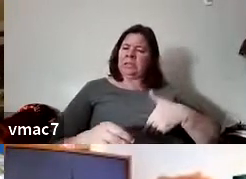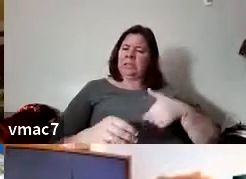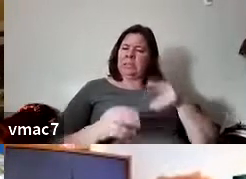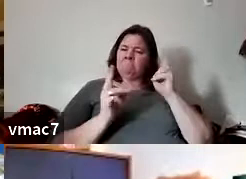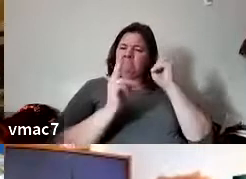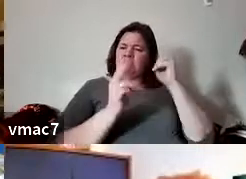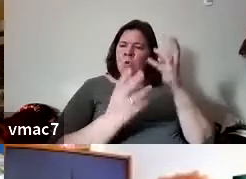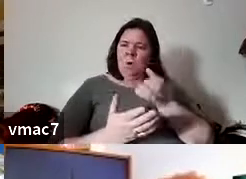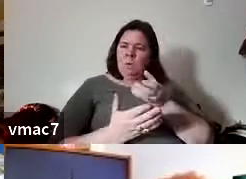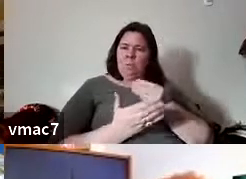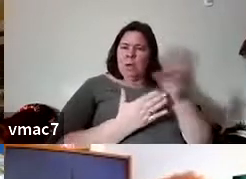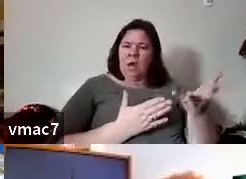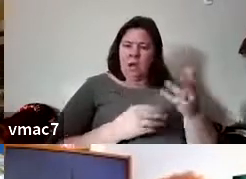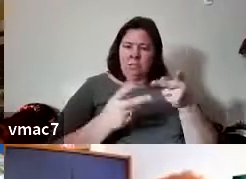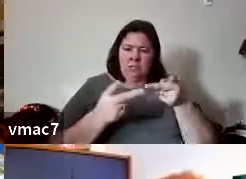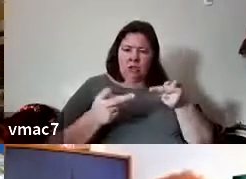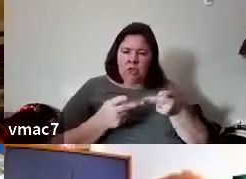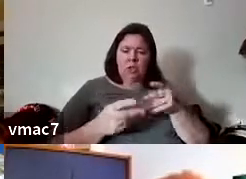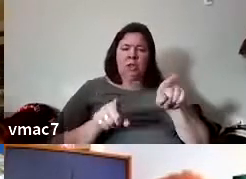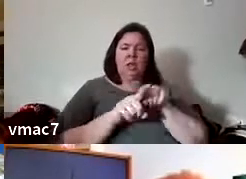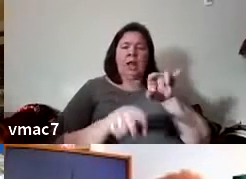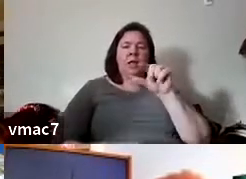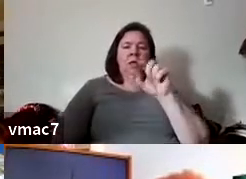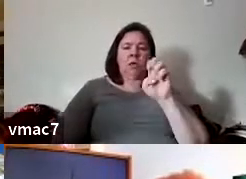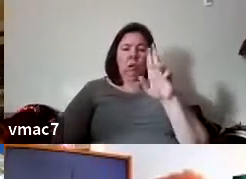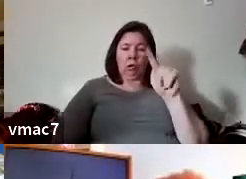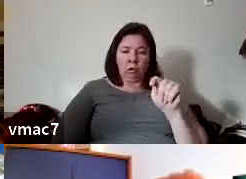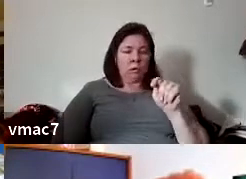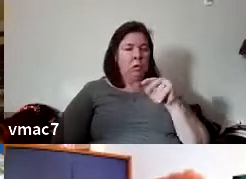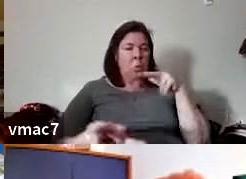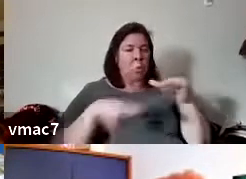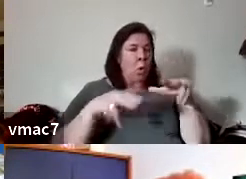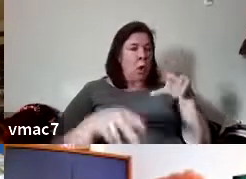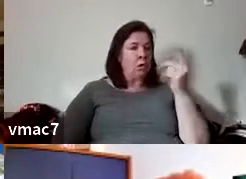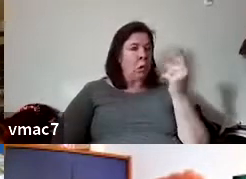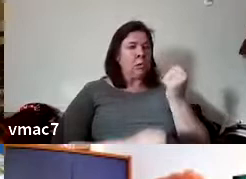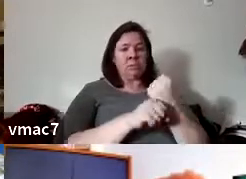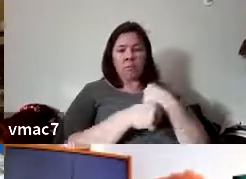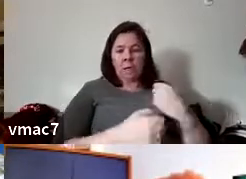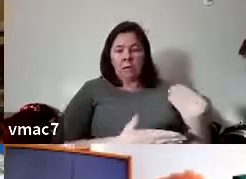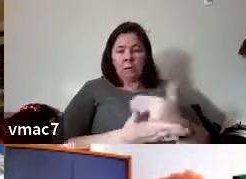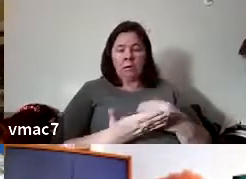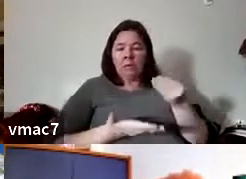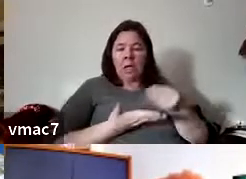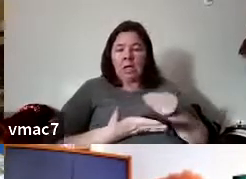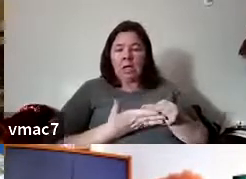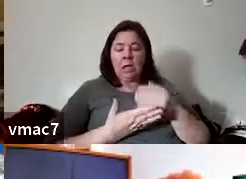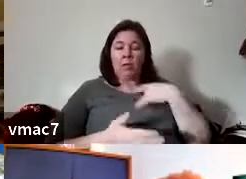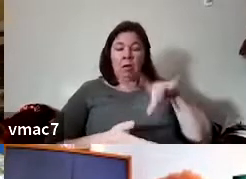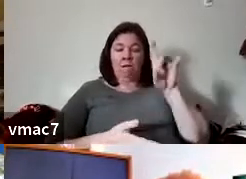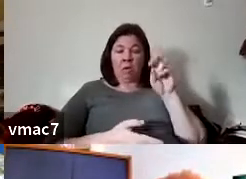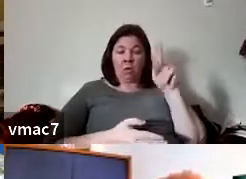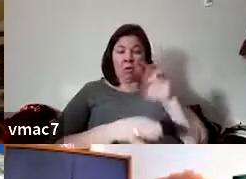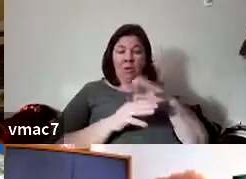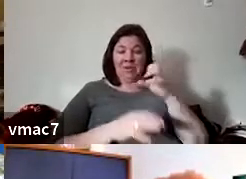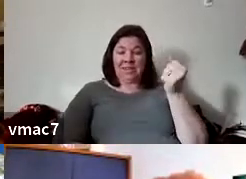somebody who wants to do a GERT and actually go and walk dogs to make the money. We found out on Saturday